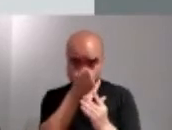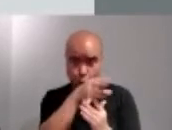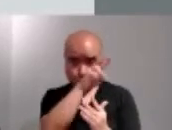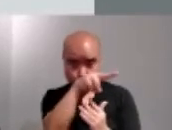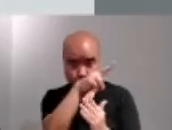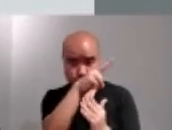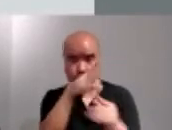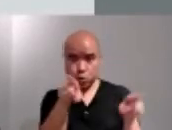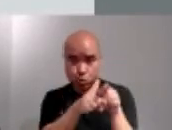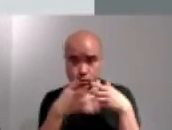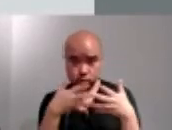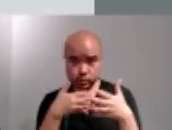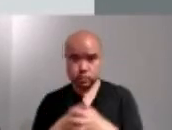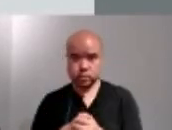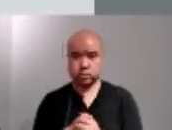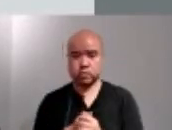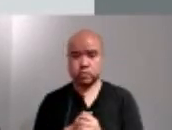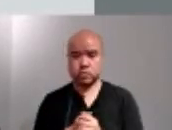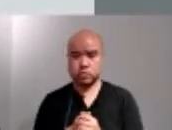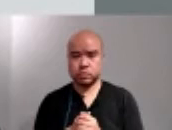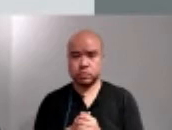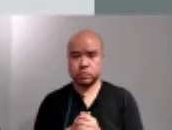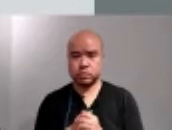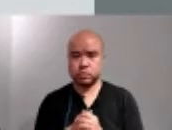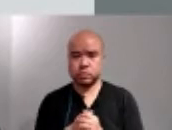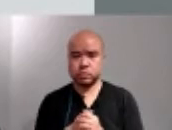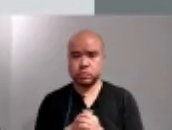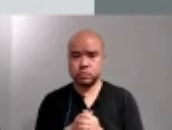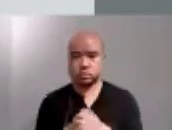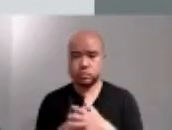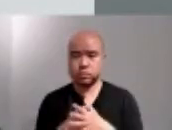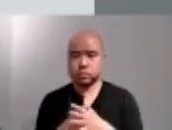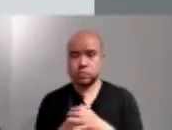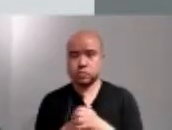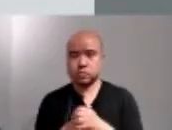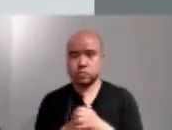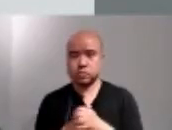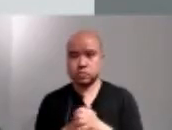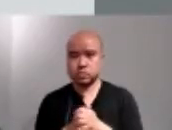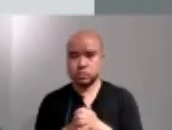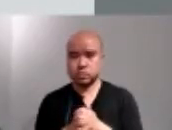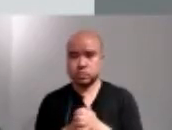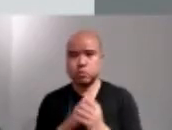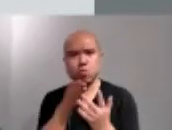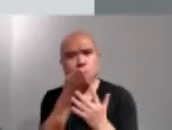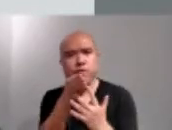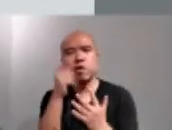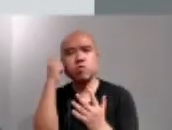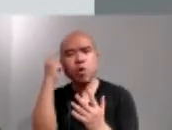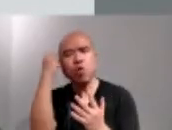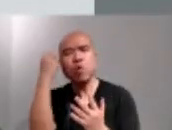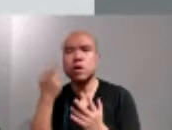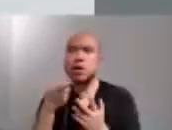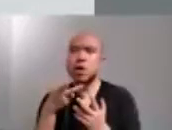mindset that understands the situation positively and challenge. There are many negative views on items,